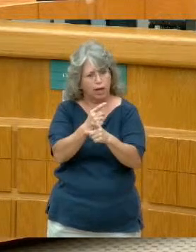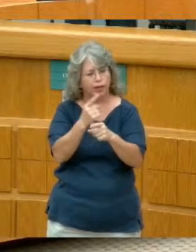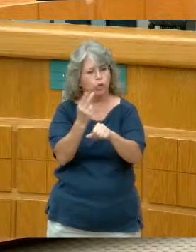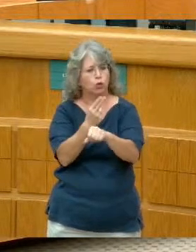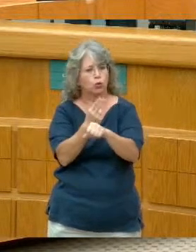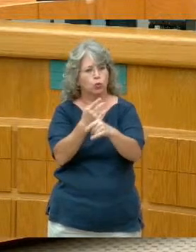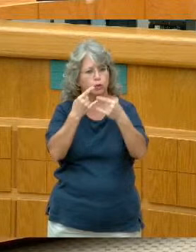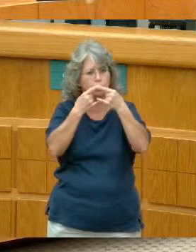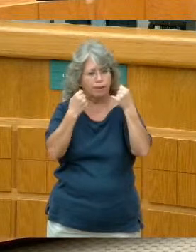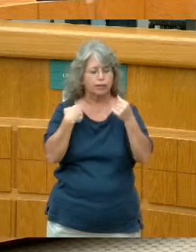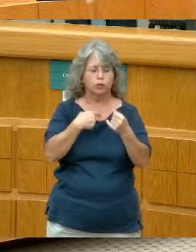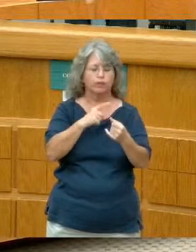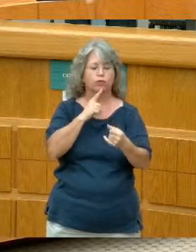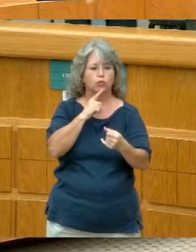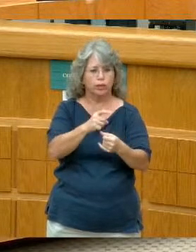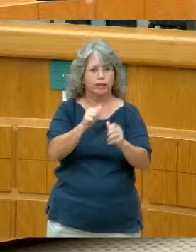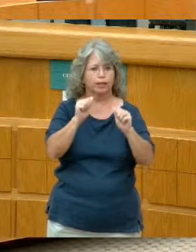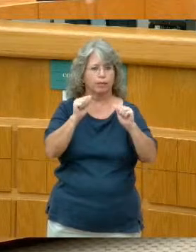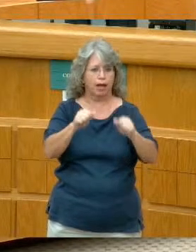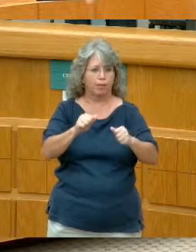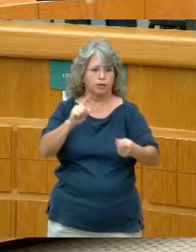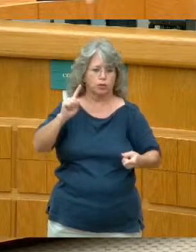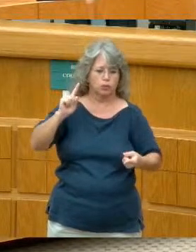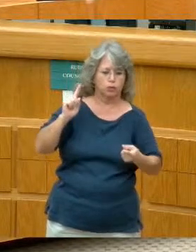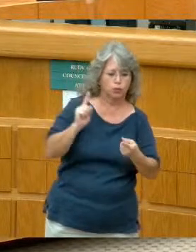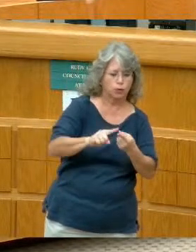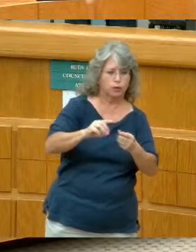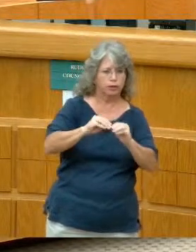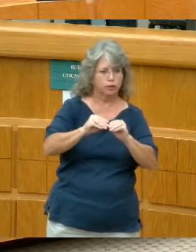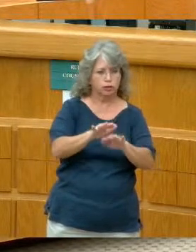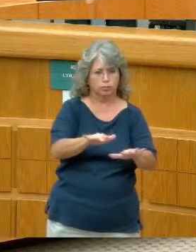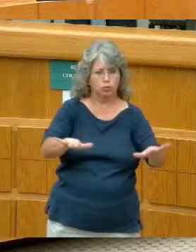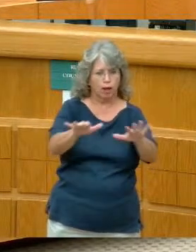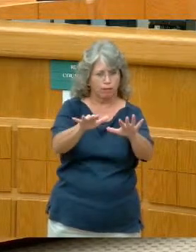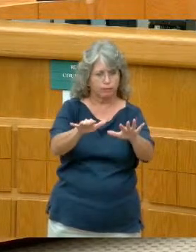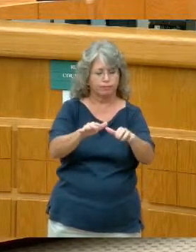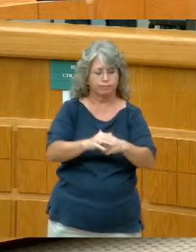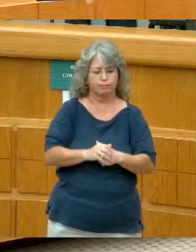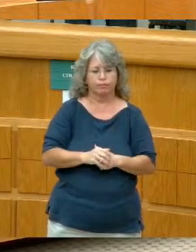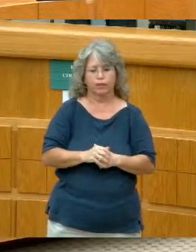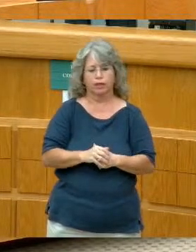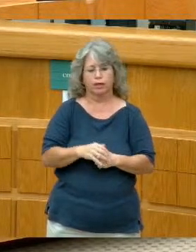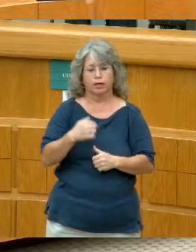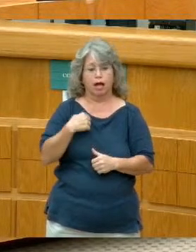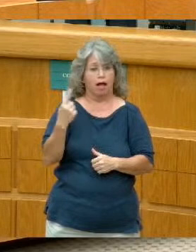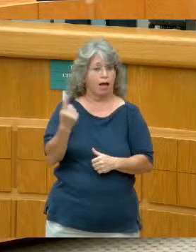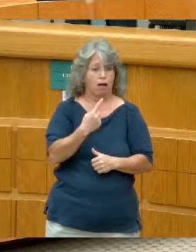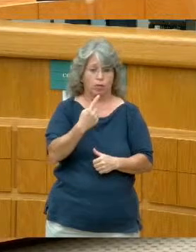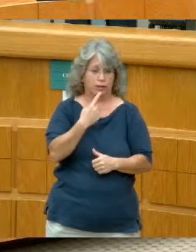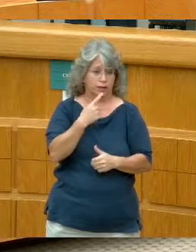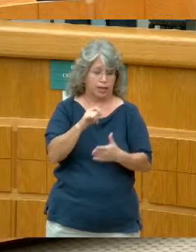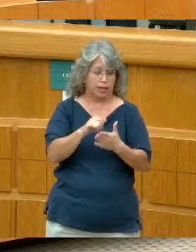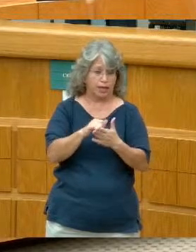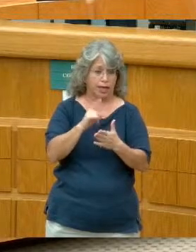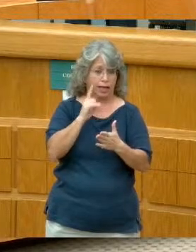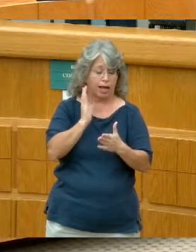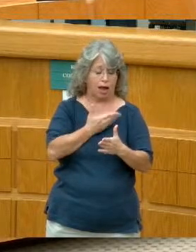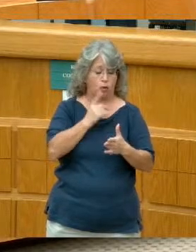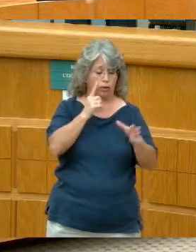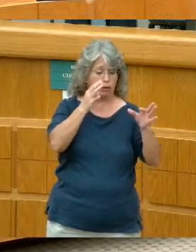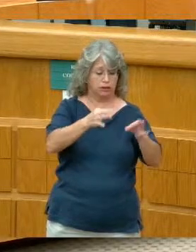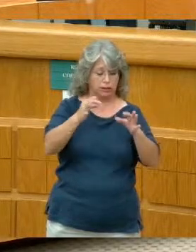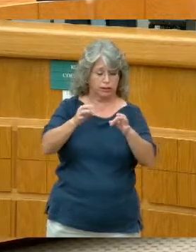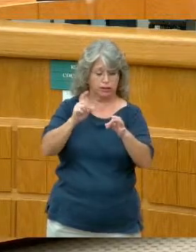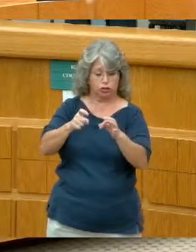and helping us really knock down the spread of this virus. And so I've always said that decisions should be